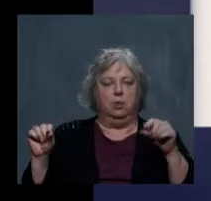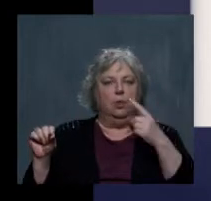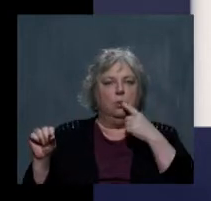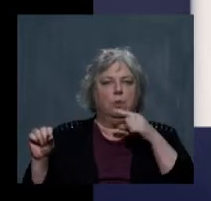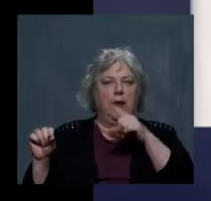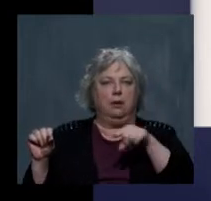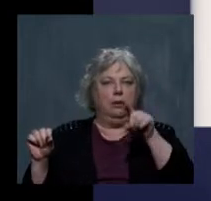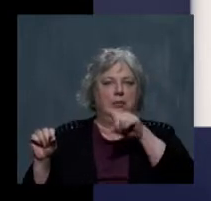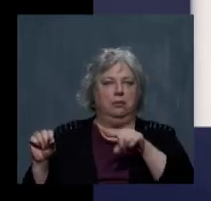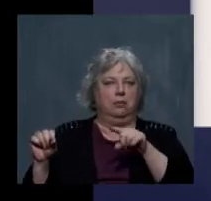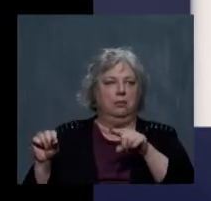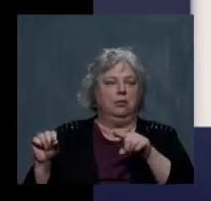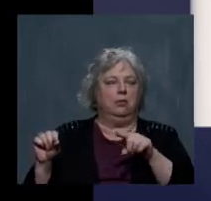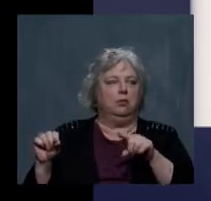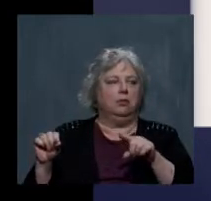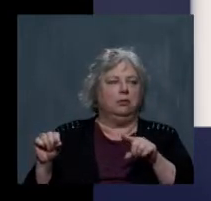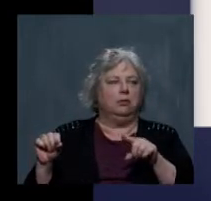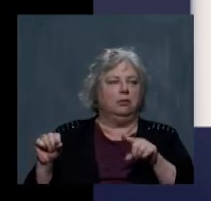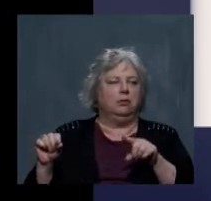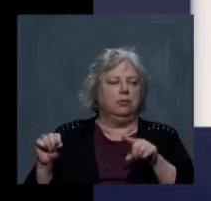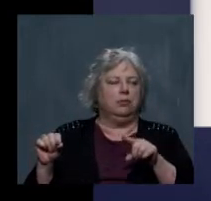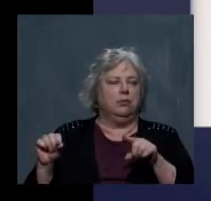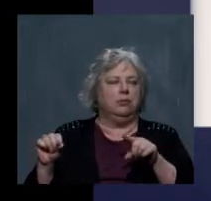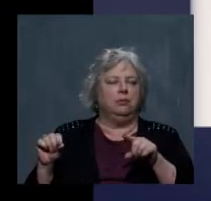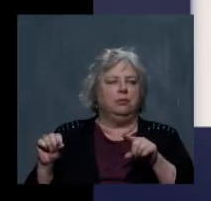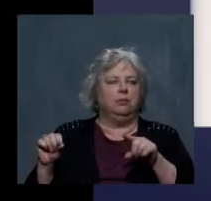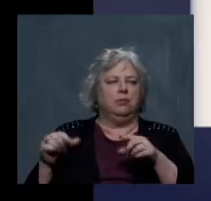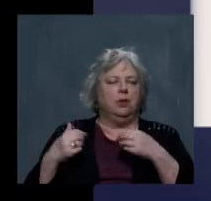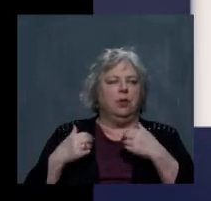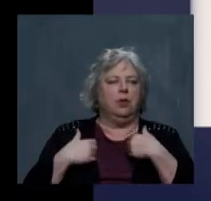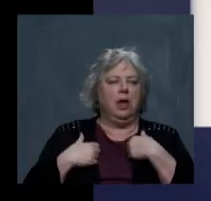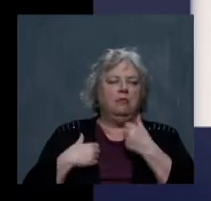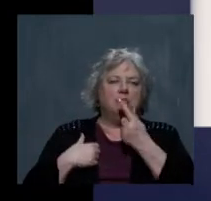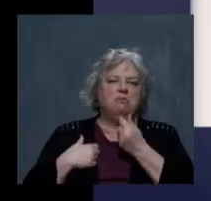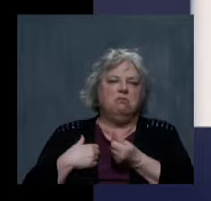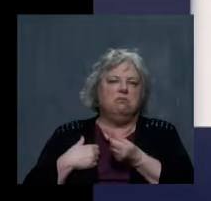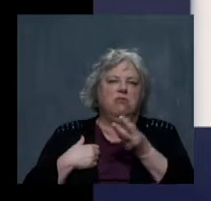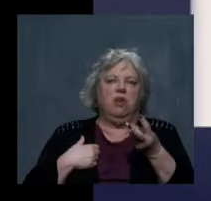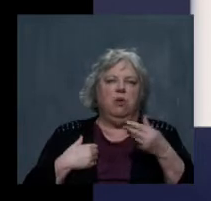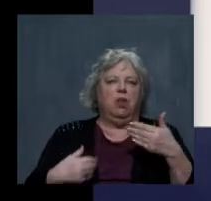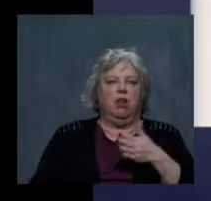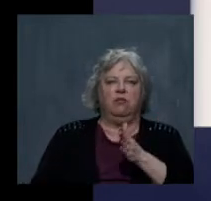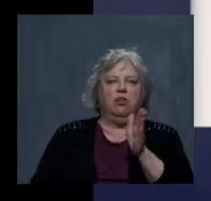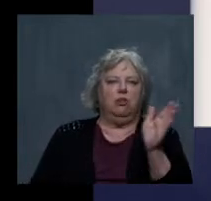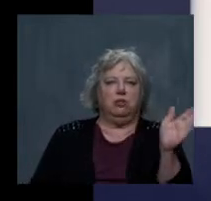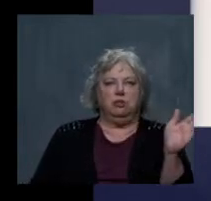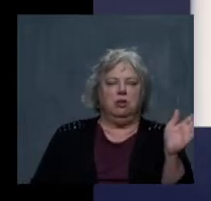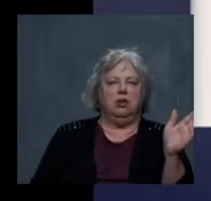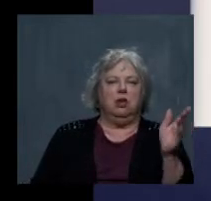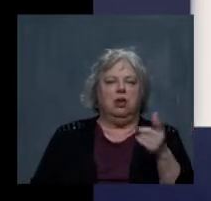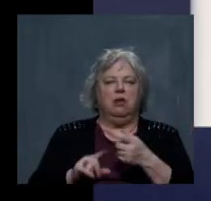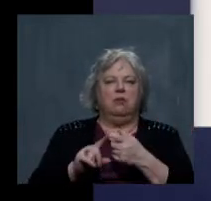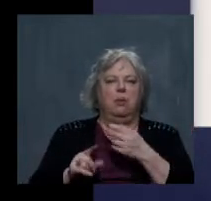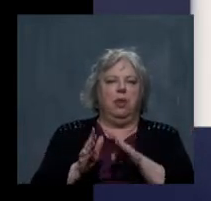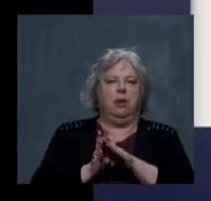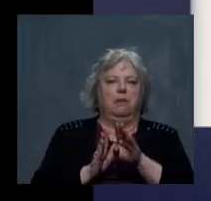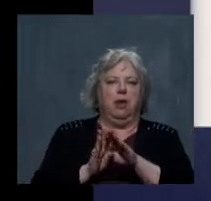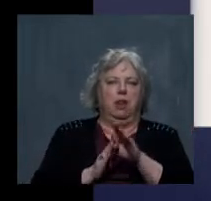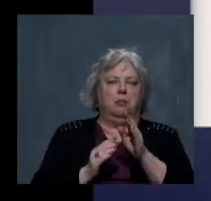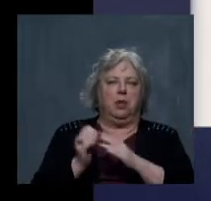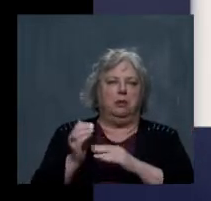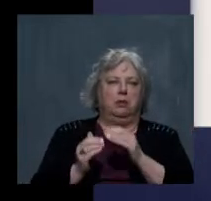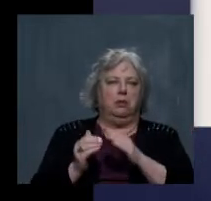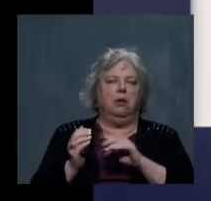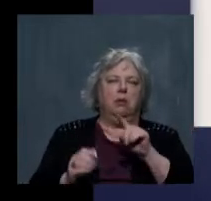with the current approved zoning, you have very few left turns coming out of the development. It's